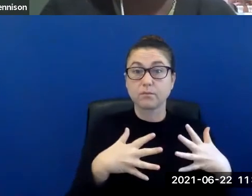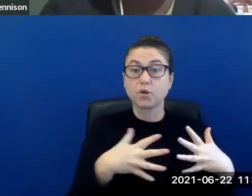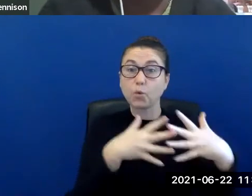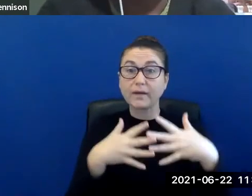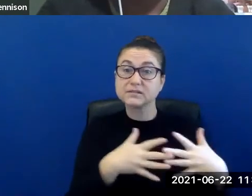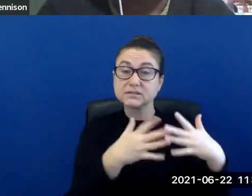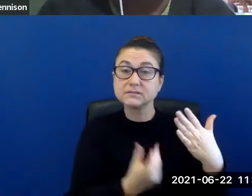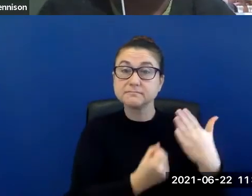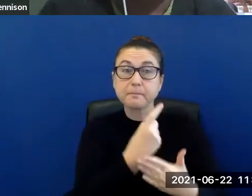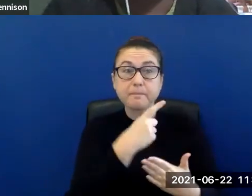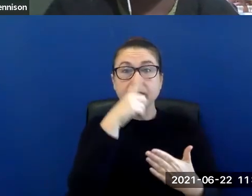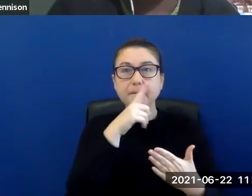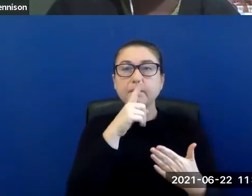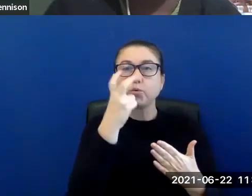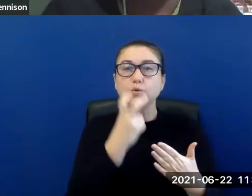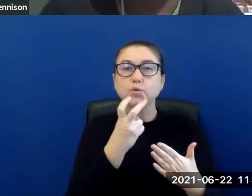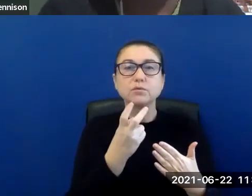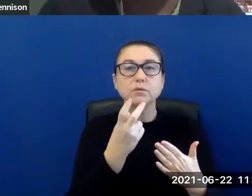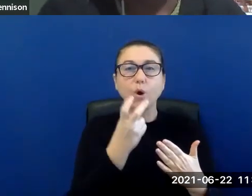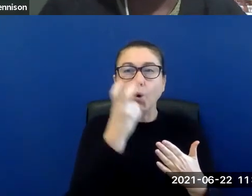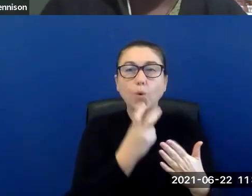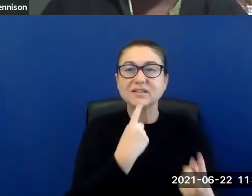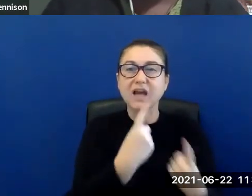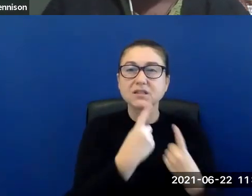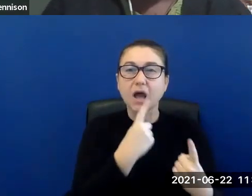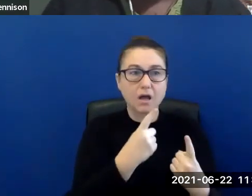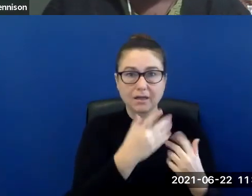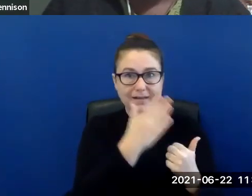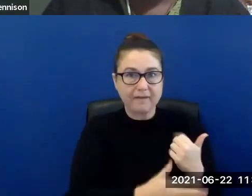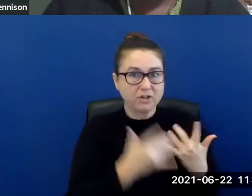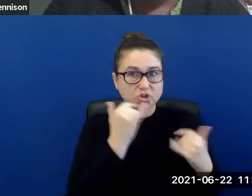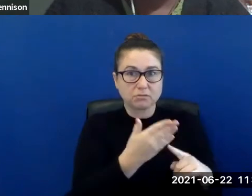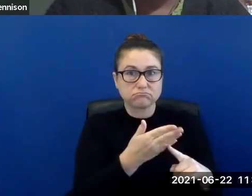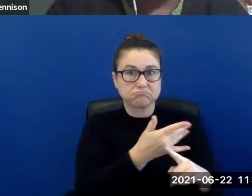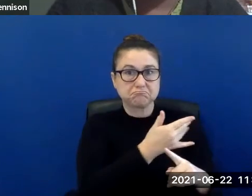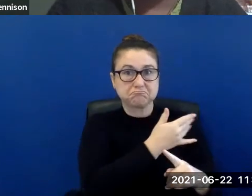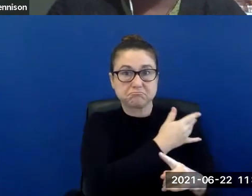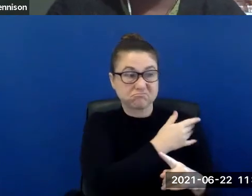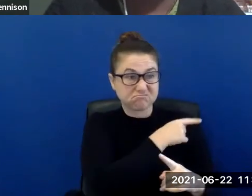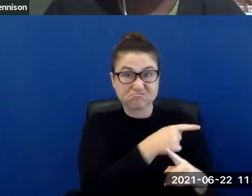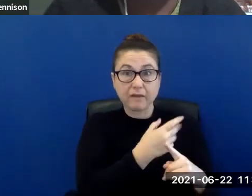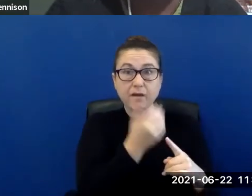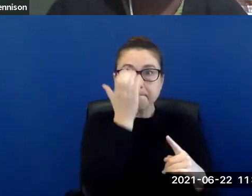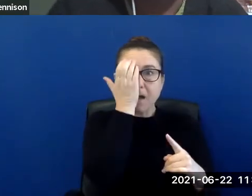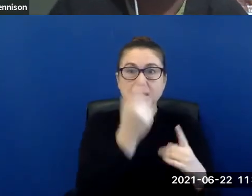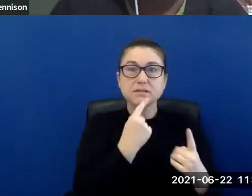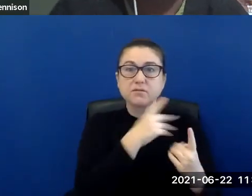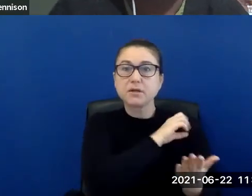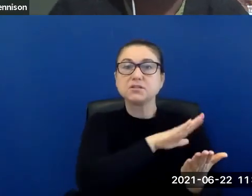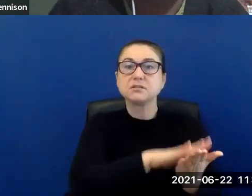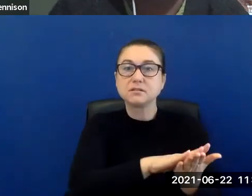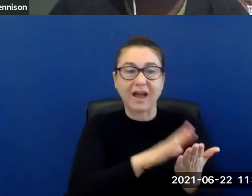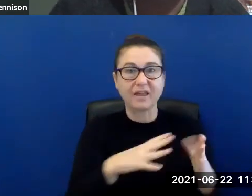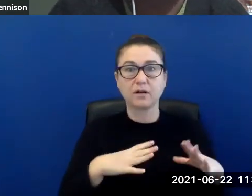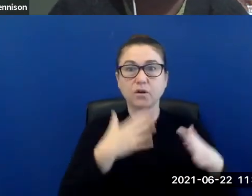people used prior data and they didn't look at that data and make sure it did not include biasing. And that is one of the areas